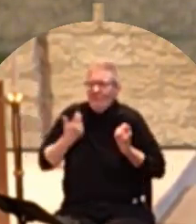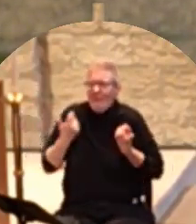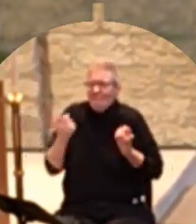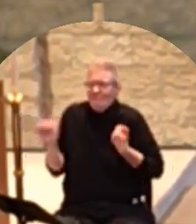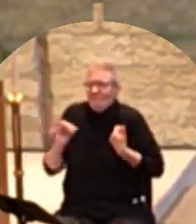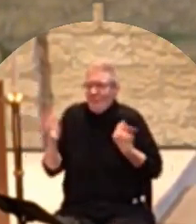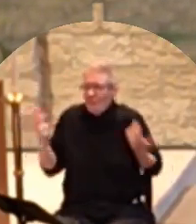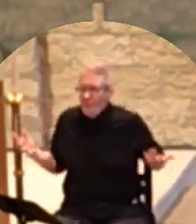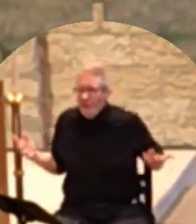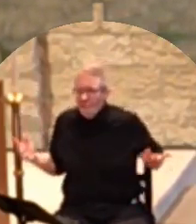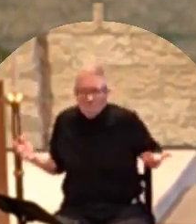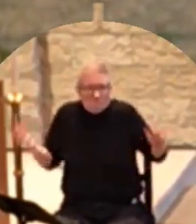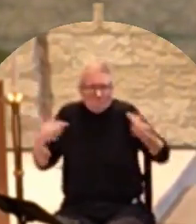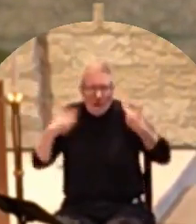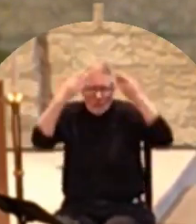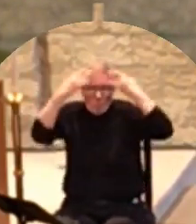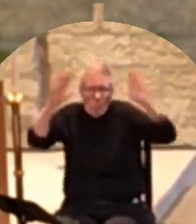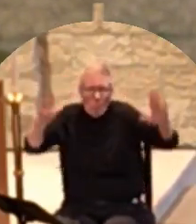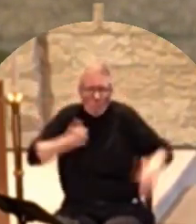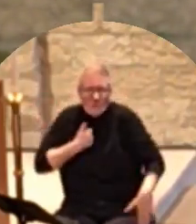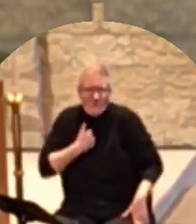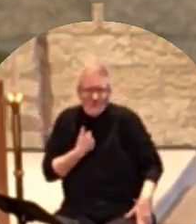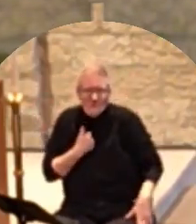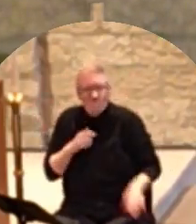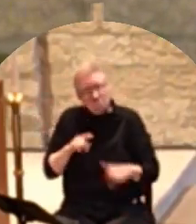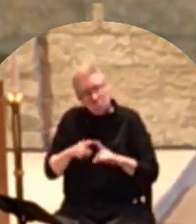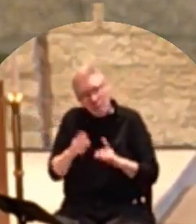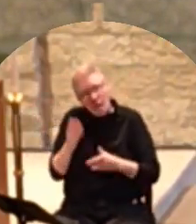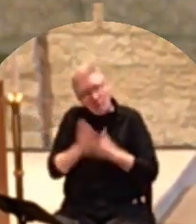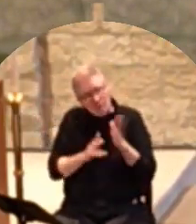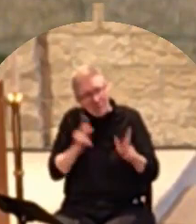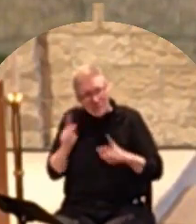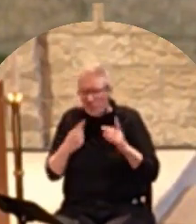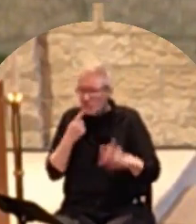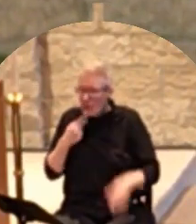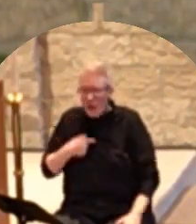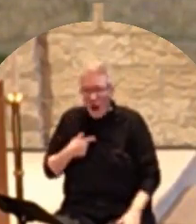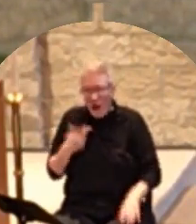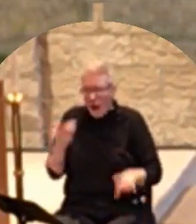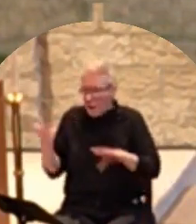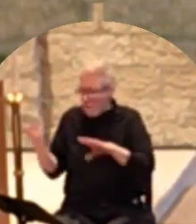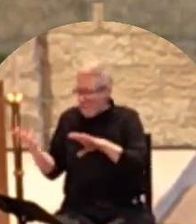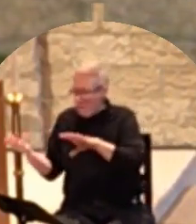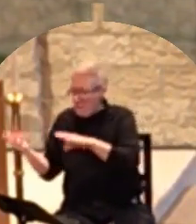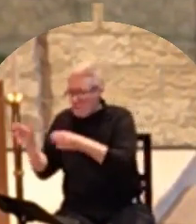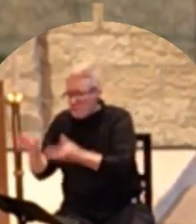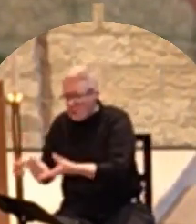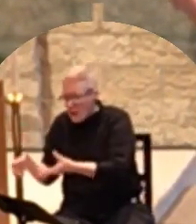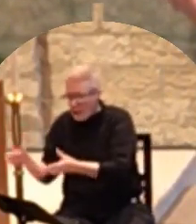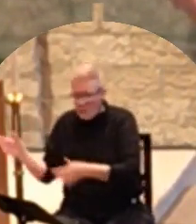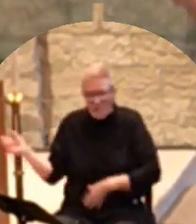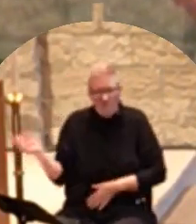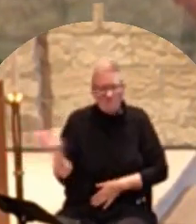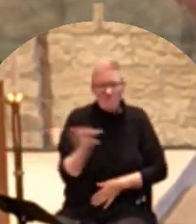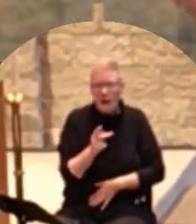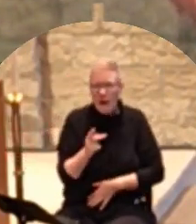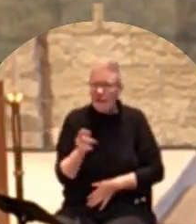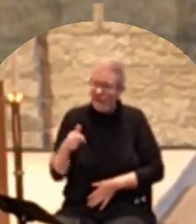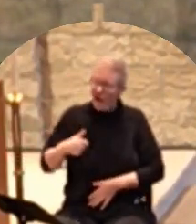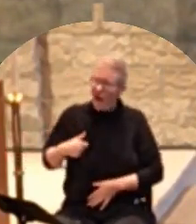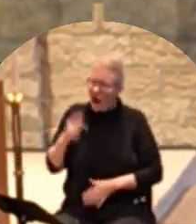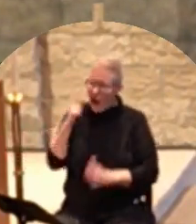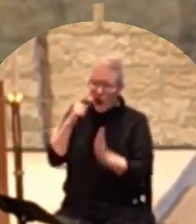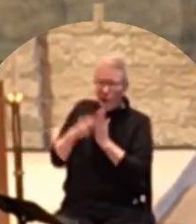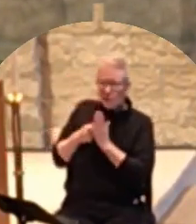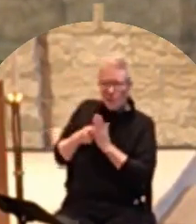come back from the other side and that it has been bright light, a feeling of serenity, and a feeling of love. And